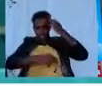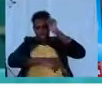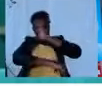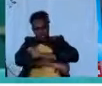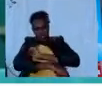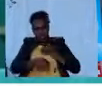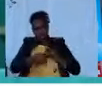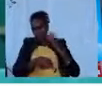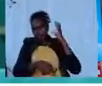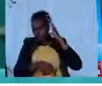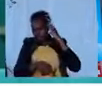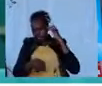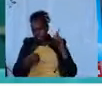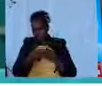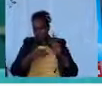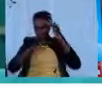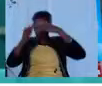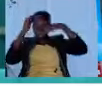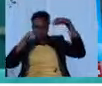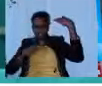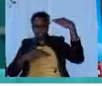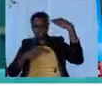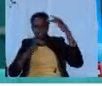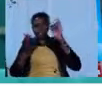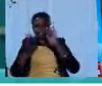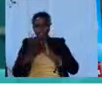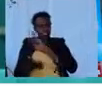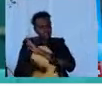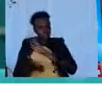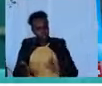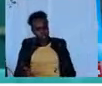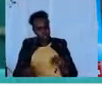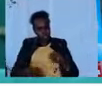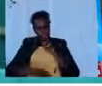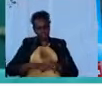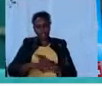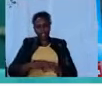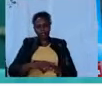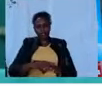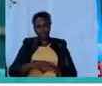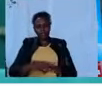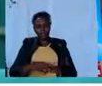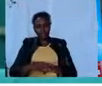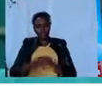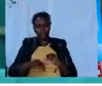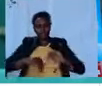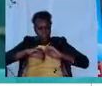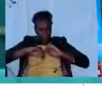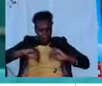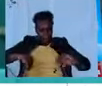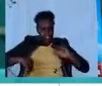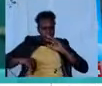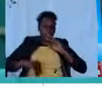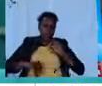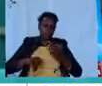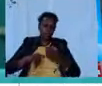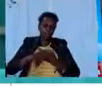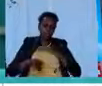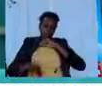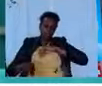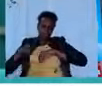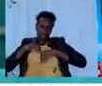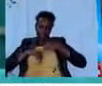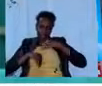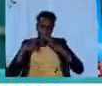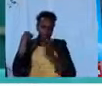even in the colleges and universities. The Lord, at this time, the Lord, you are going to separate them from corrupt